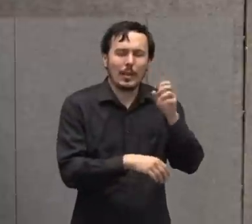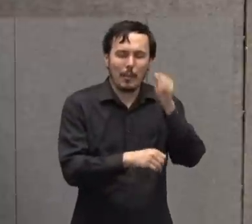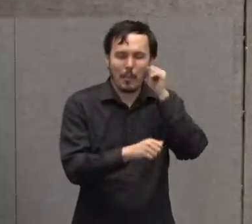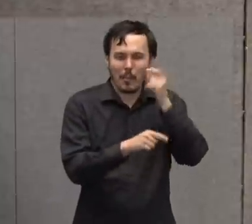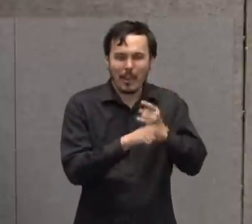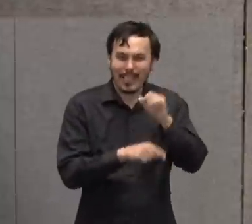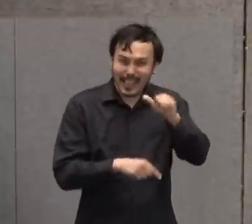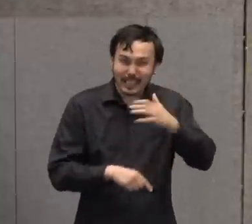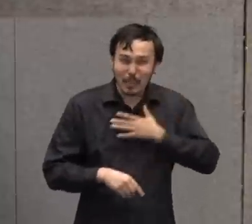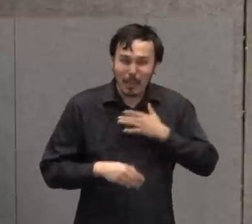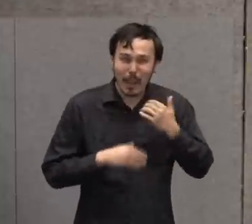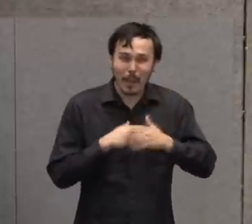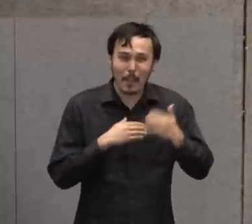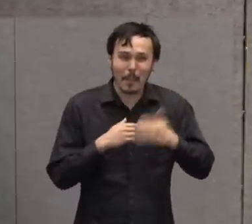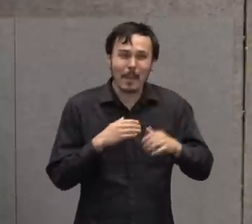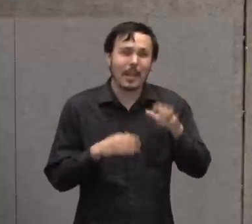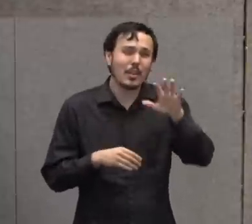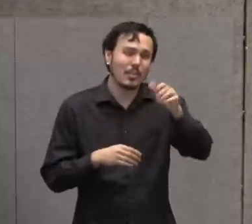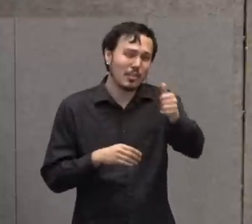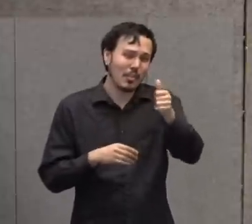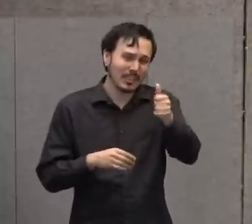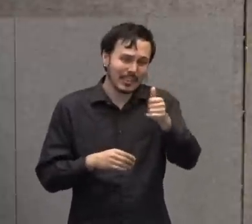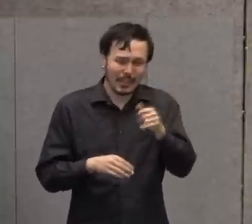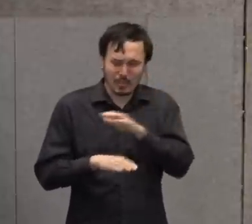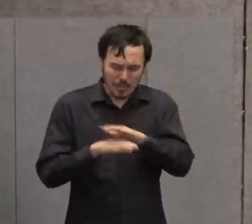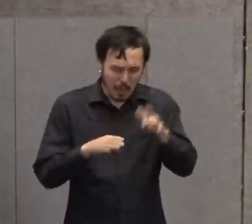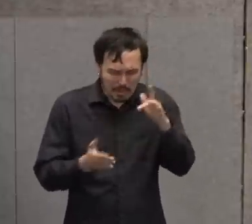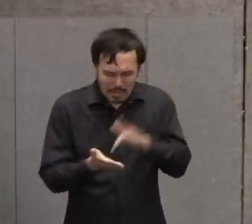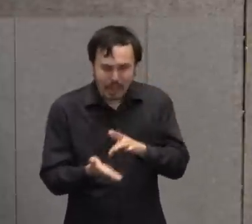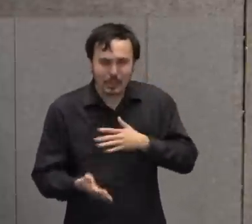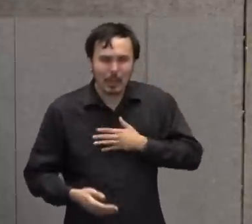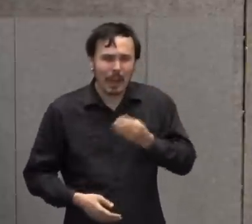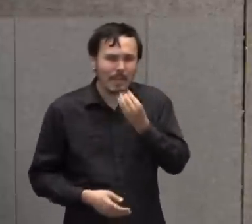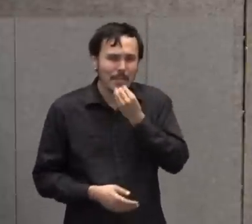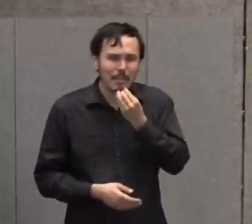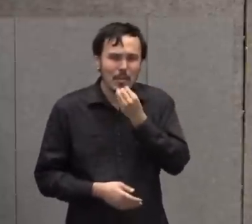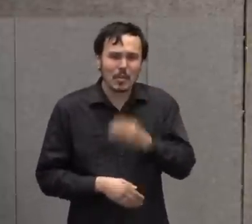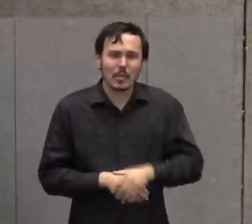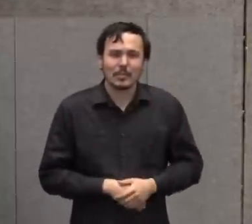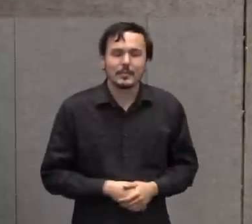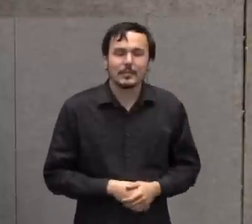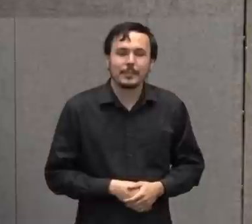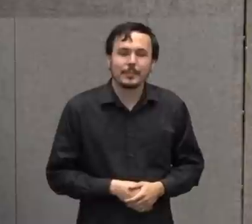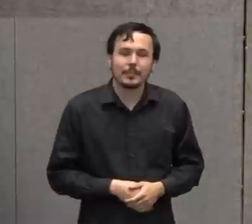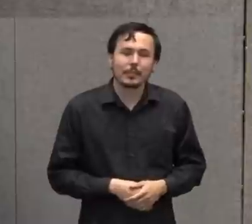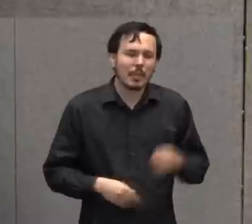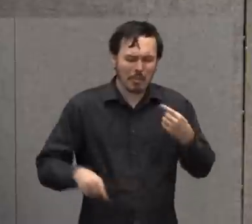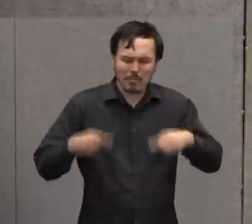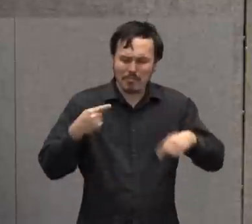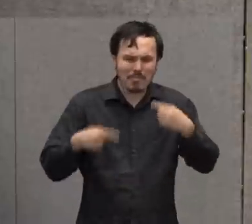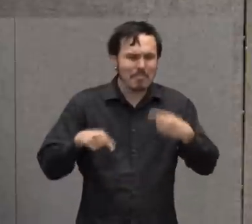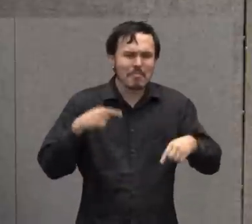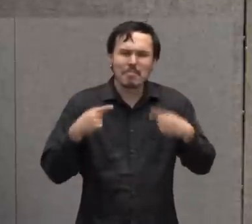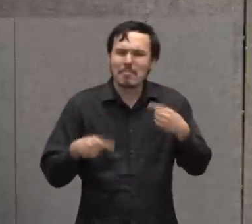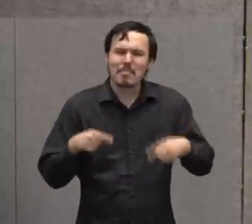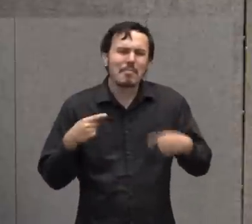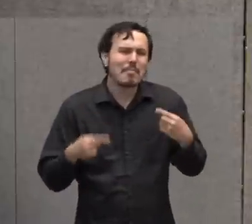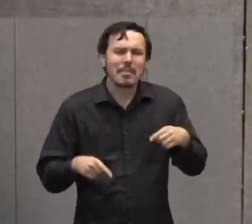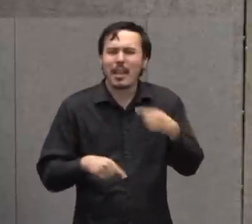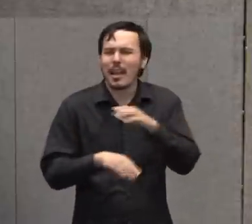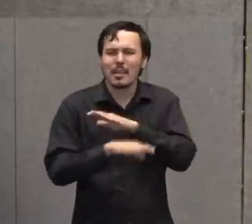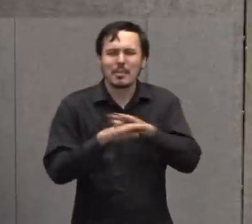bread you're eating." "Get your fingers out of my salad," the Comfort's son's daughter said to her twin sister. "Don't play with your food," said the